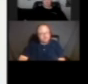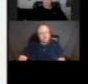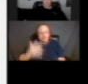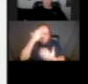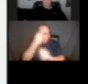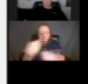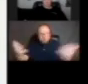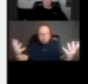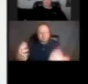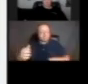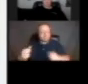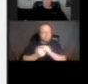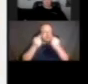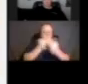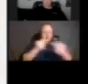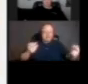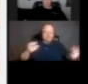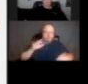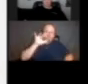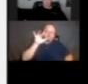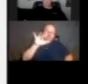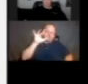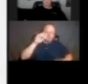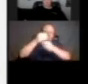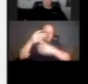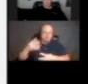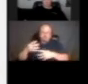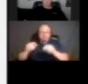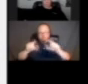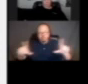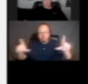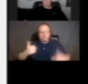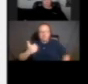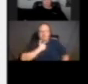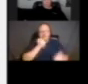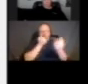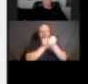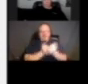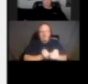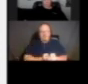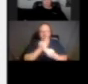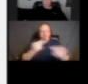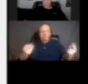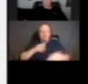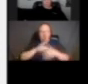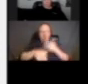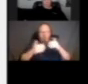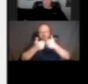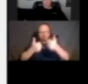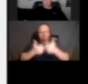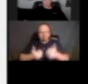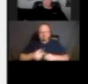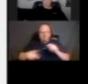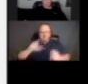that under resources, you have self-advocacy resources, and they're all separated in these